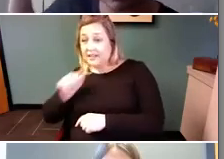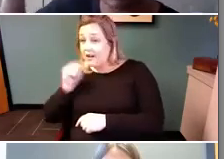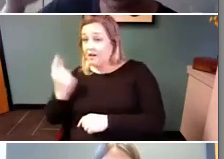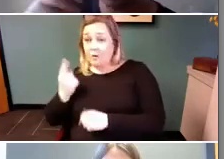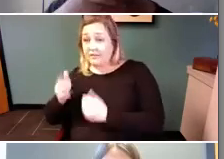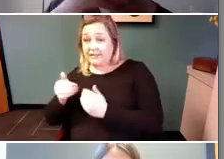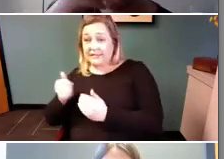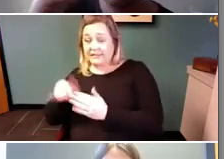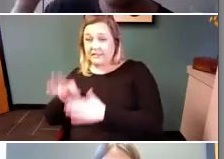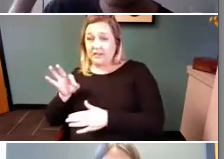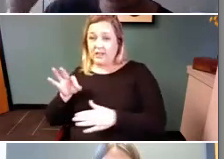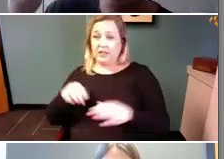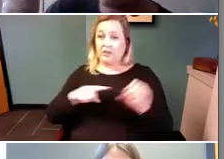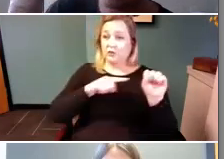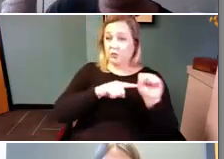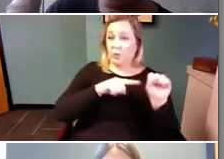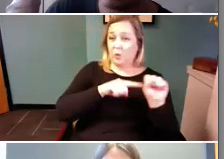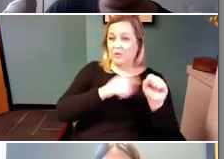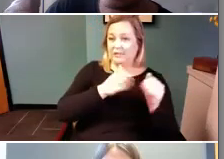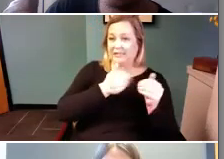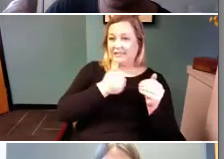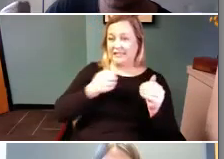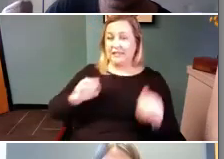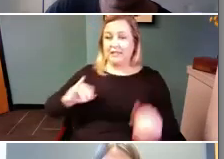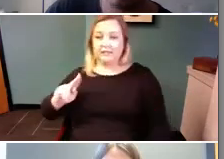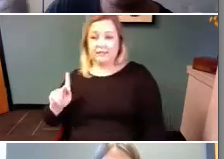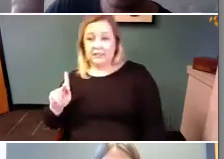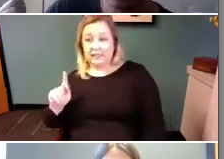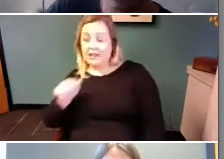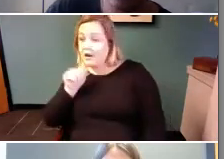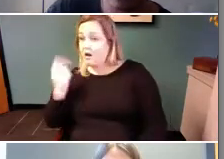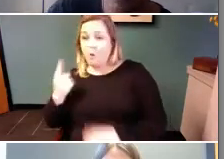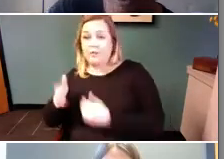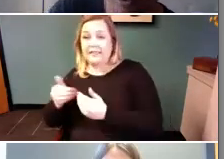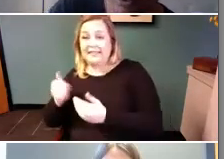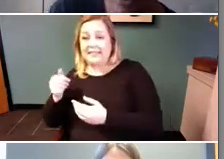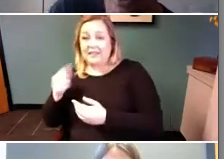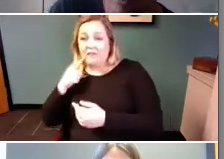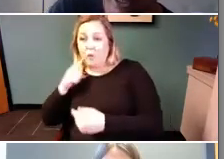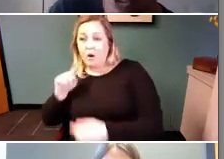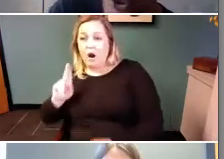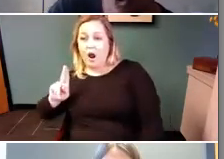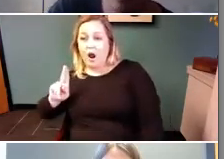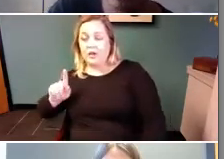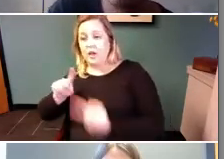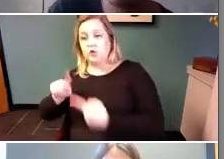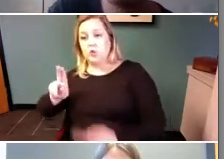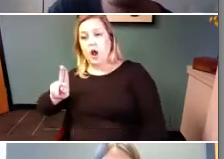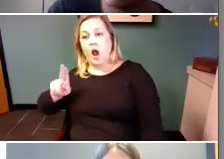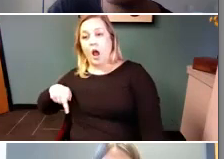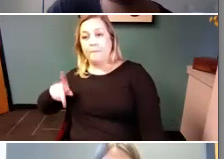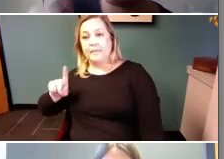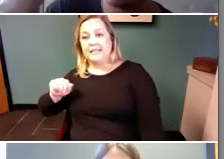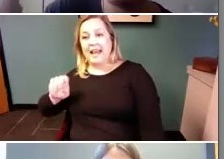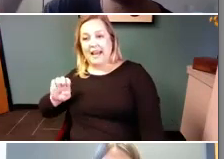a starting root node. But the sink node is not always easy to obtain. What we need from here is to make sure that